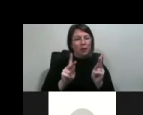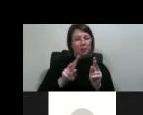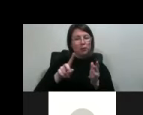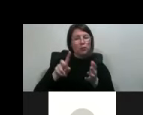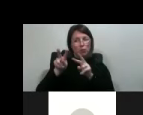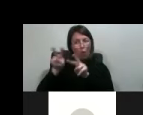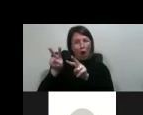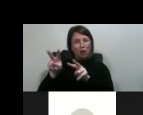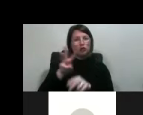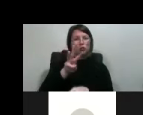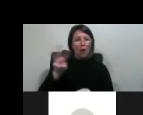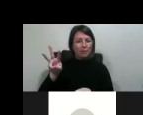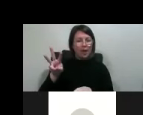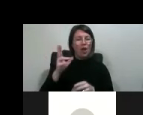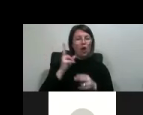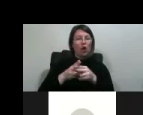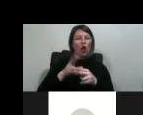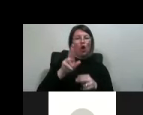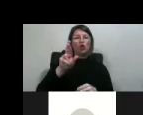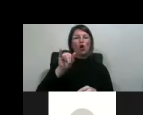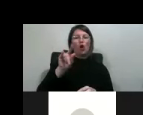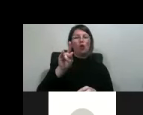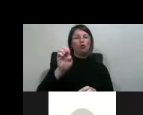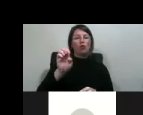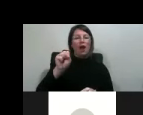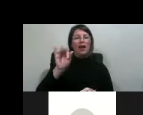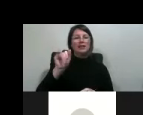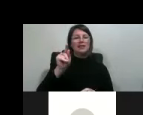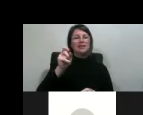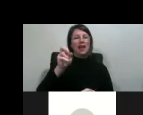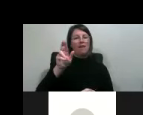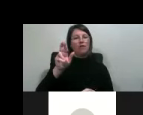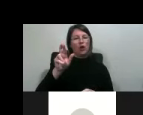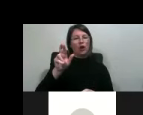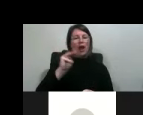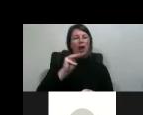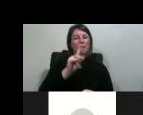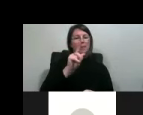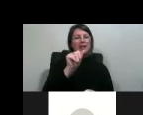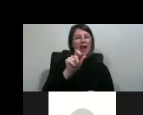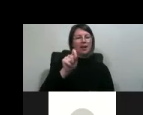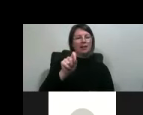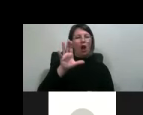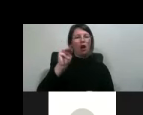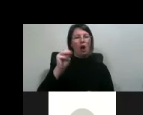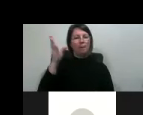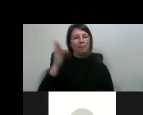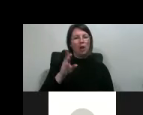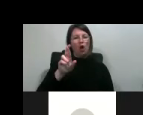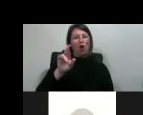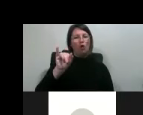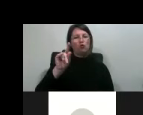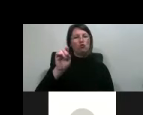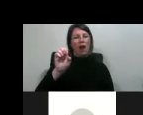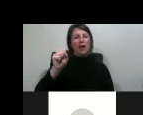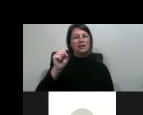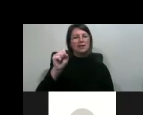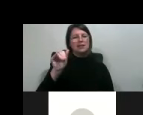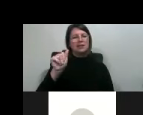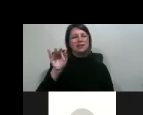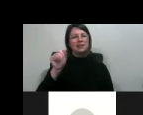on our website. It's called Ride Safer, mbta.com/Ride Safer. You can find out all of our cleaning procedures and